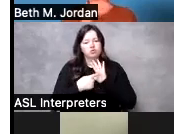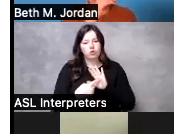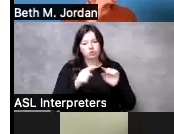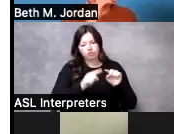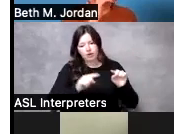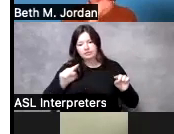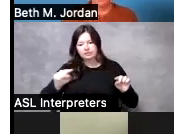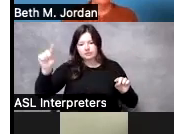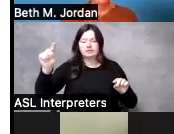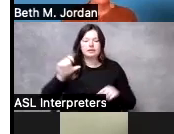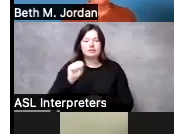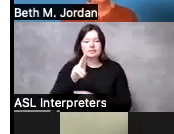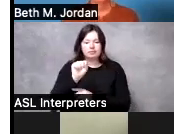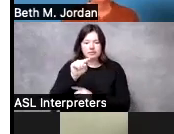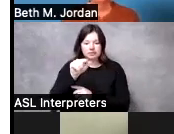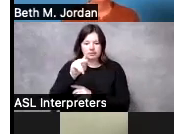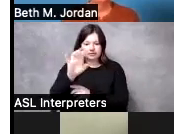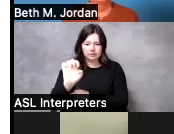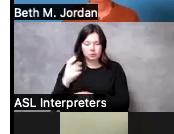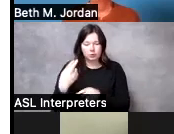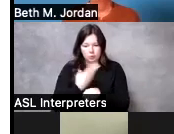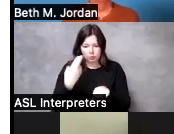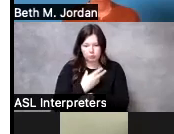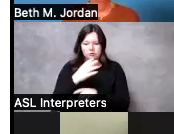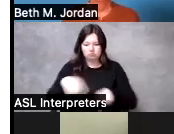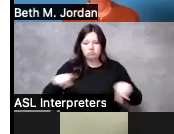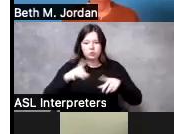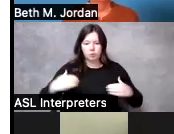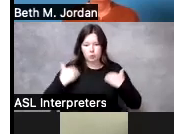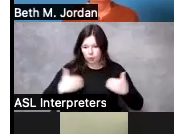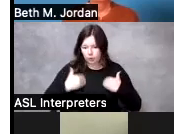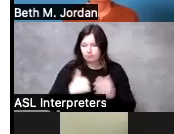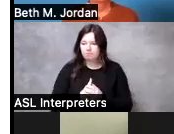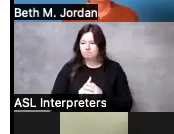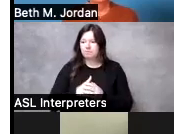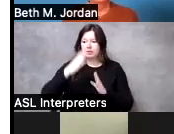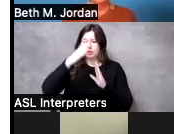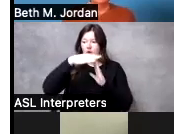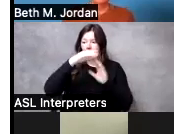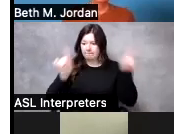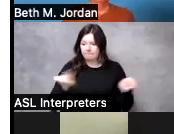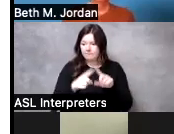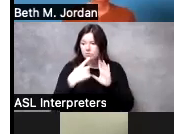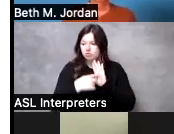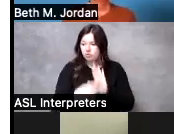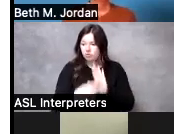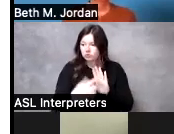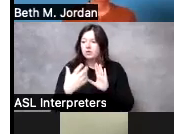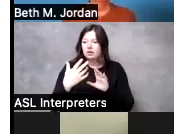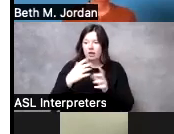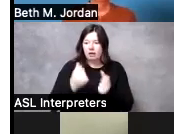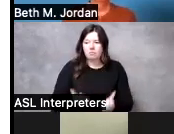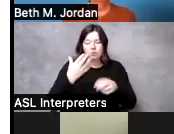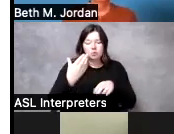among participating youth. And the top figure shows a decline in past 30-day use of illegal substances,